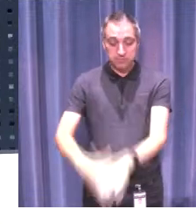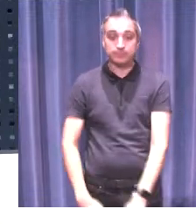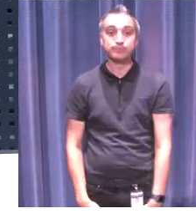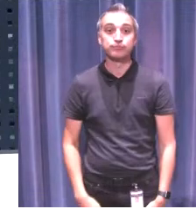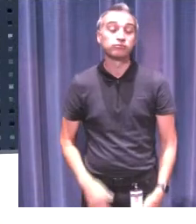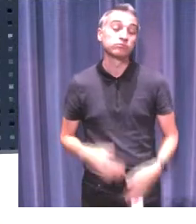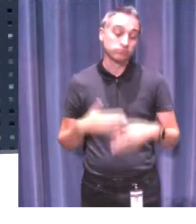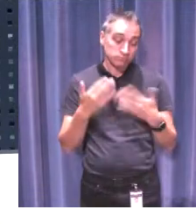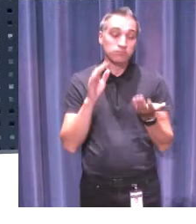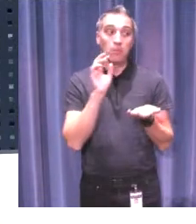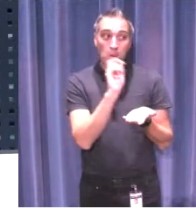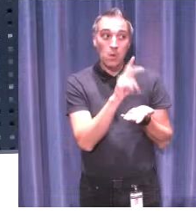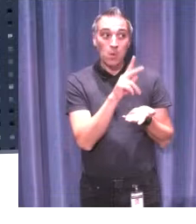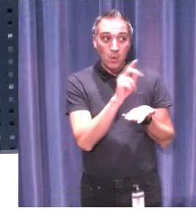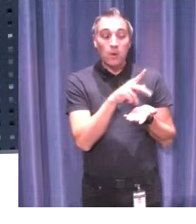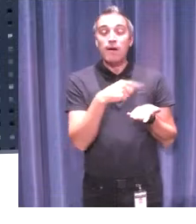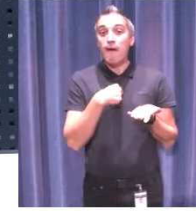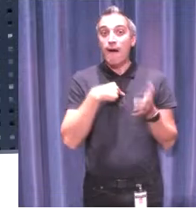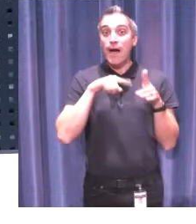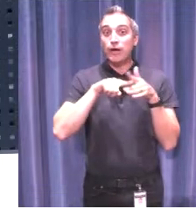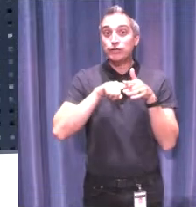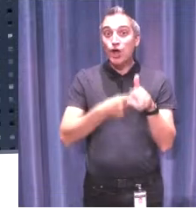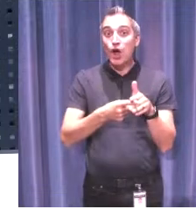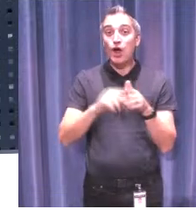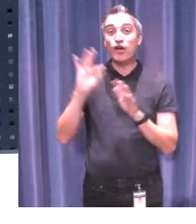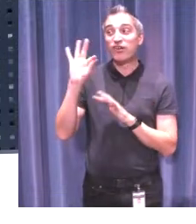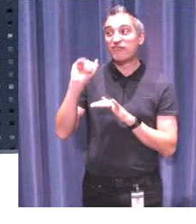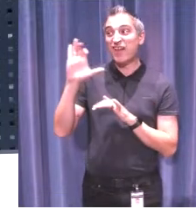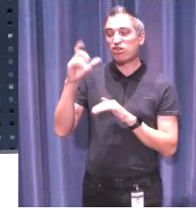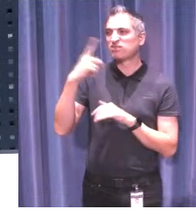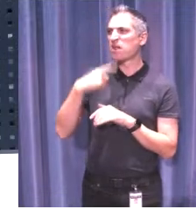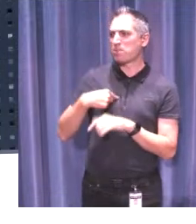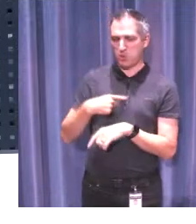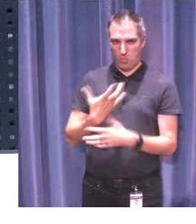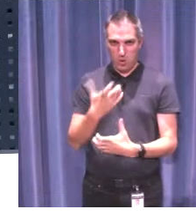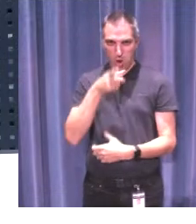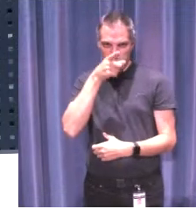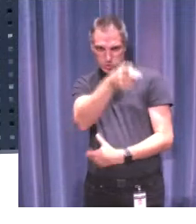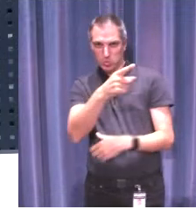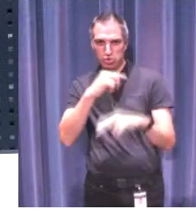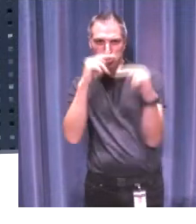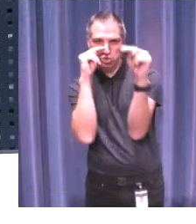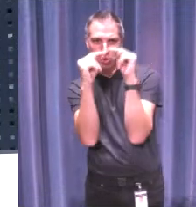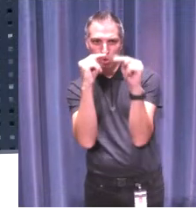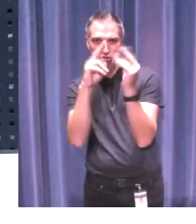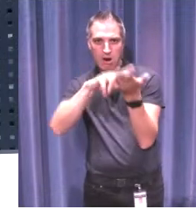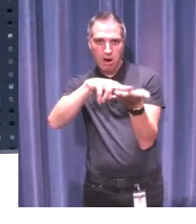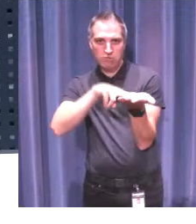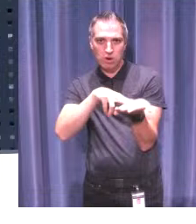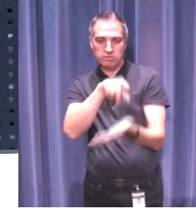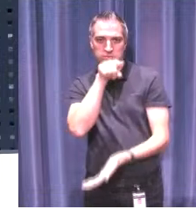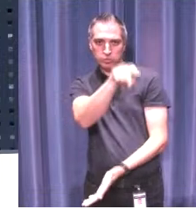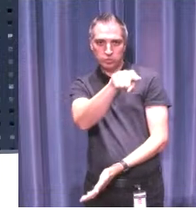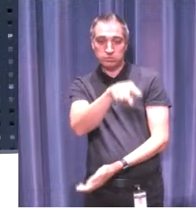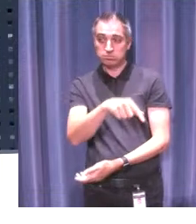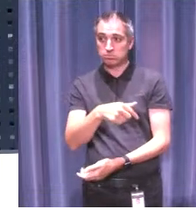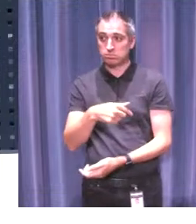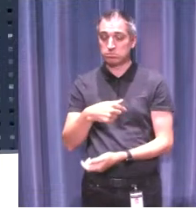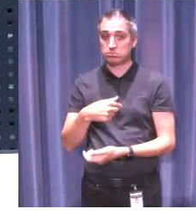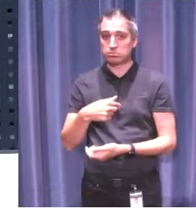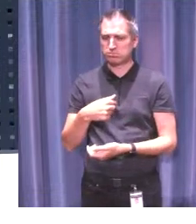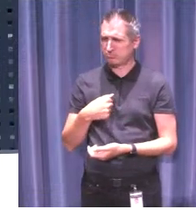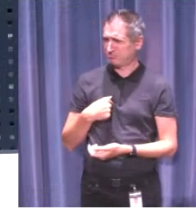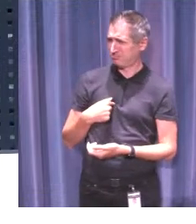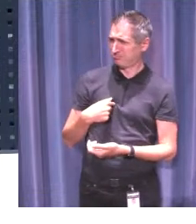started there, and the faculty said to me, we want you to negotiate a contract with us.